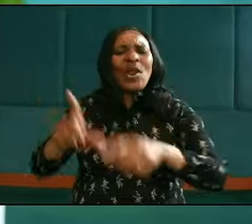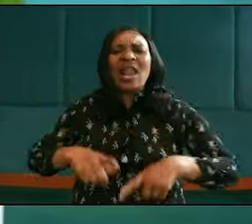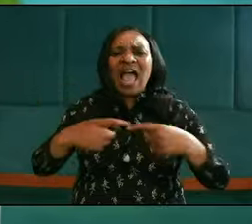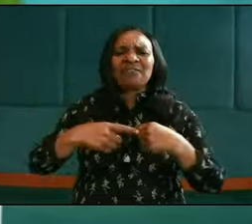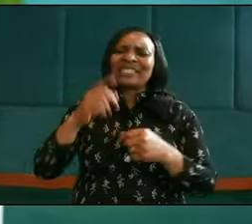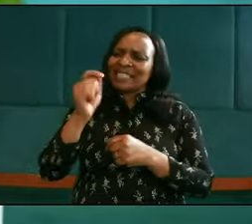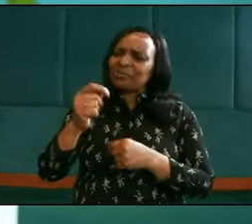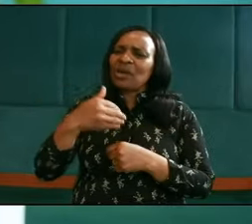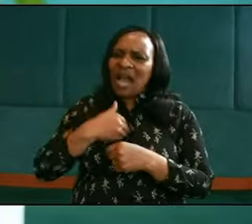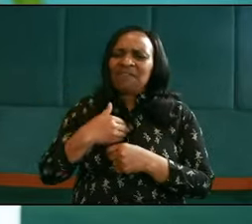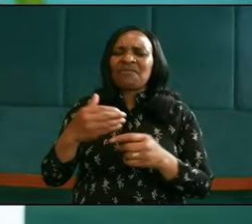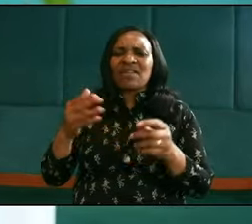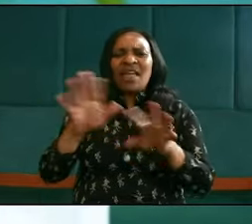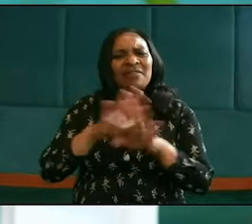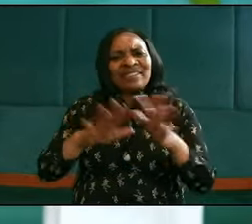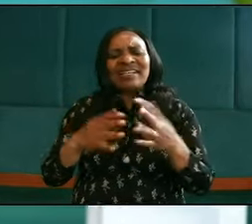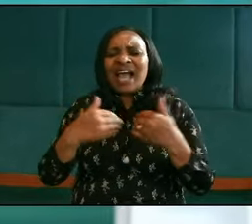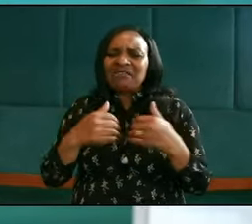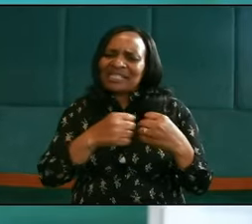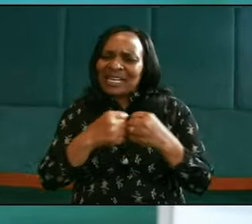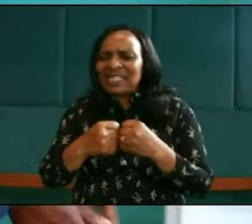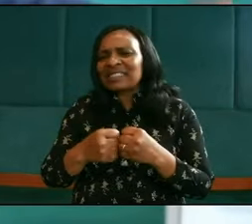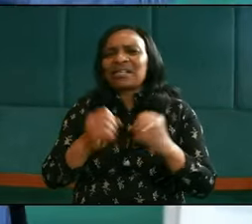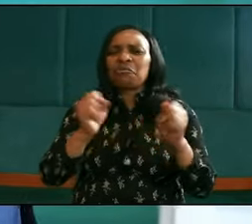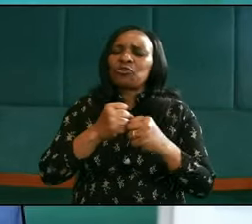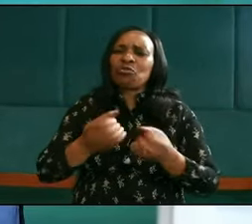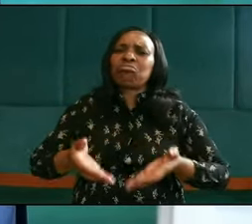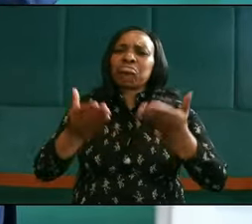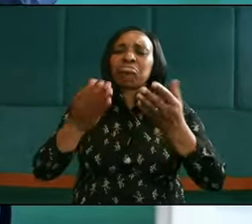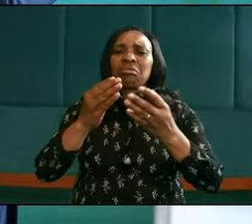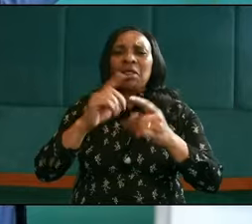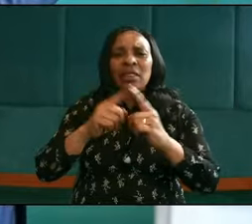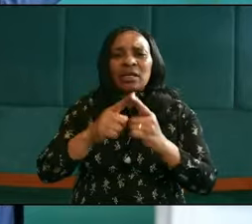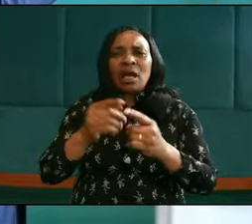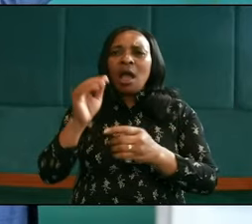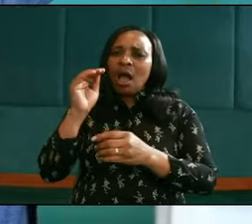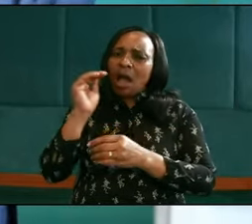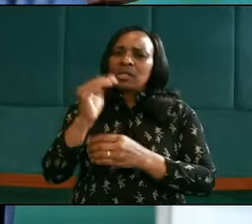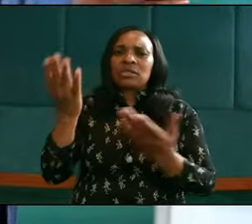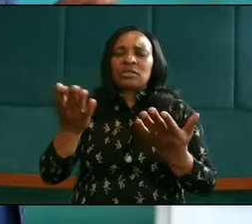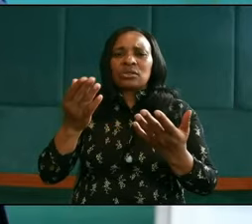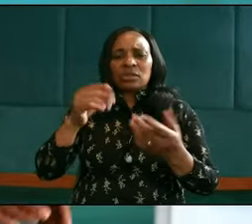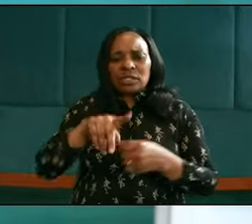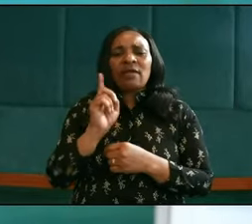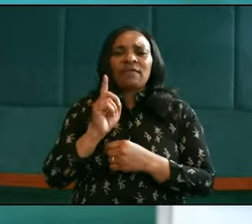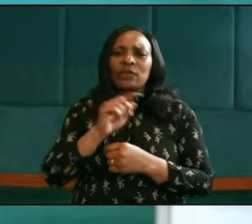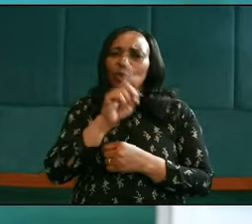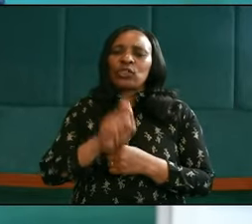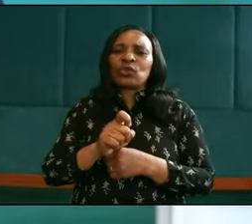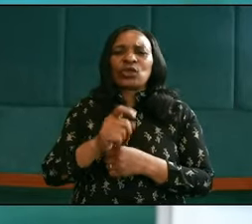heard, like your own testimony that you have not given unto us, and then ask yourself that